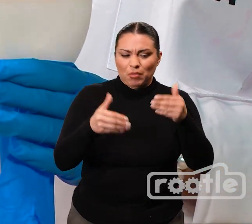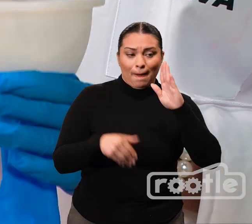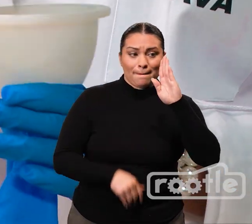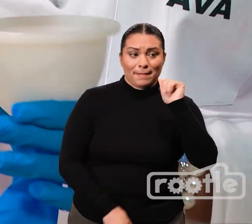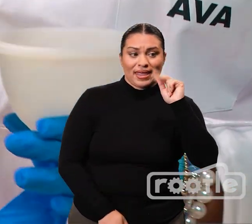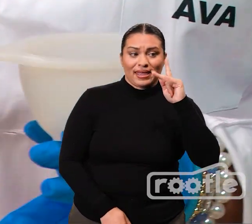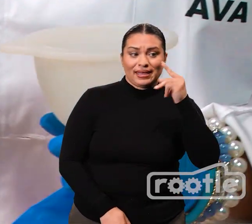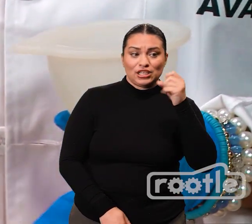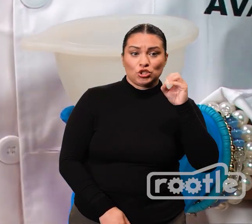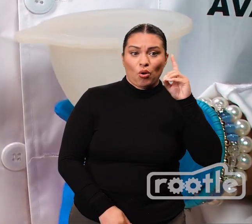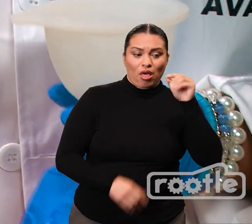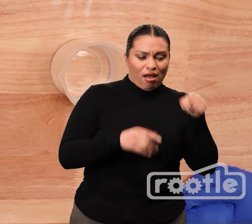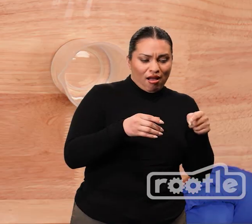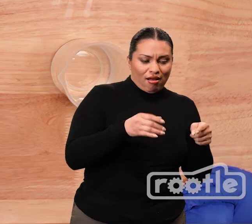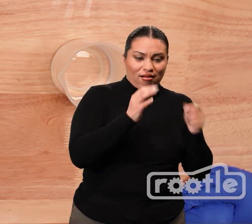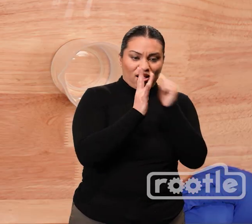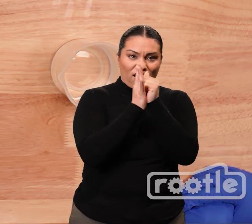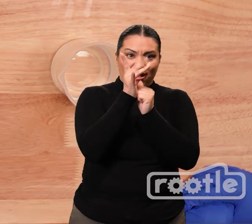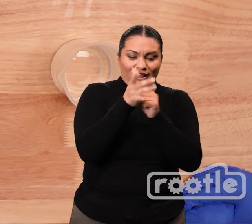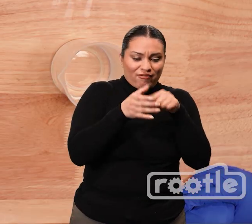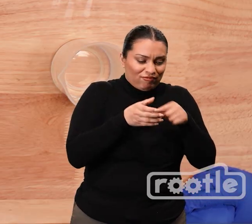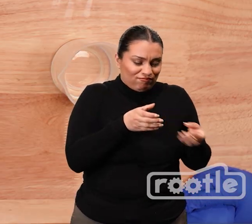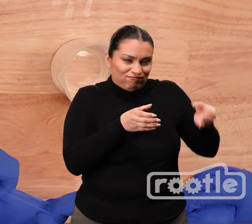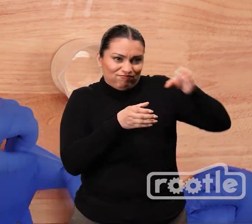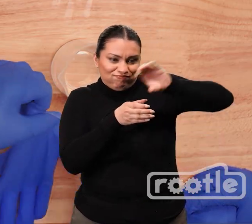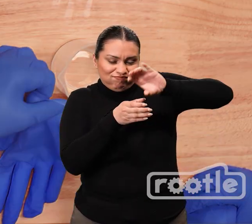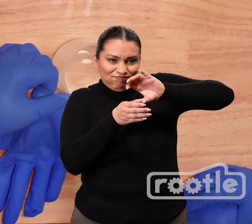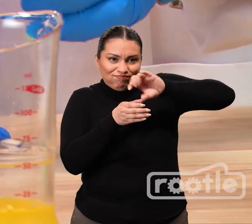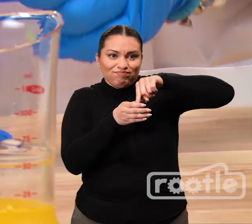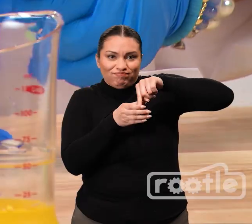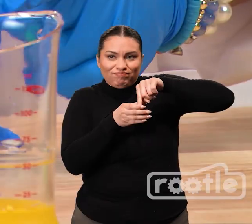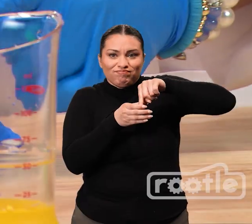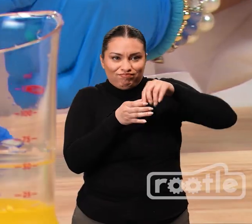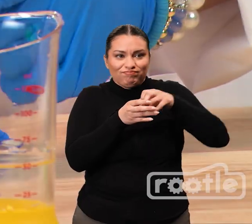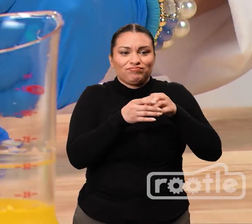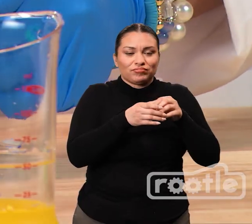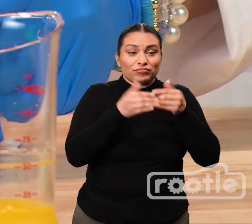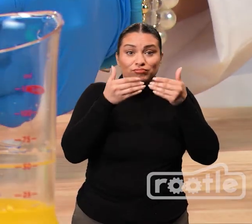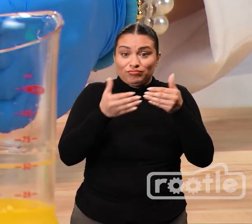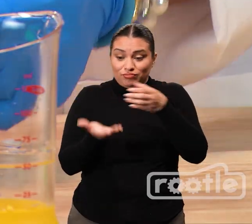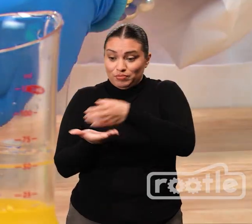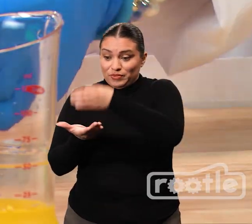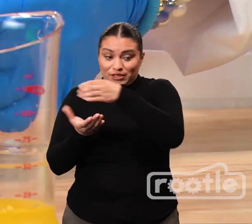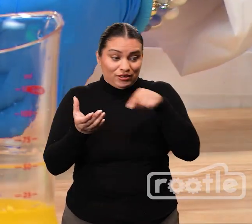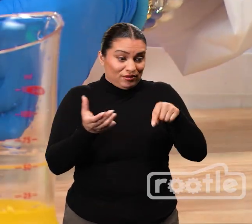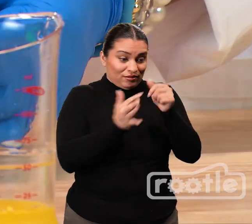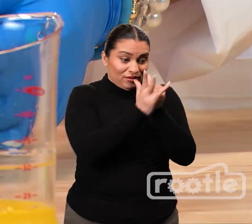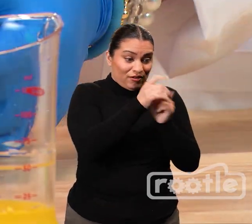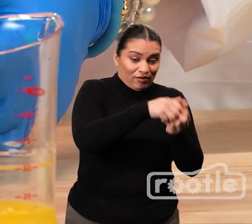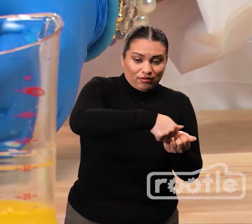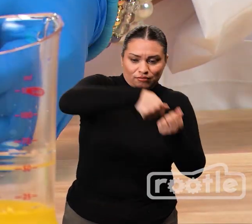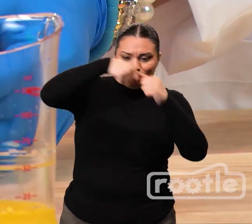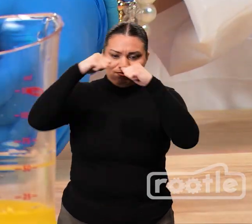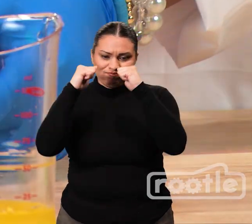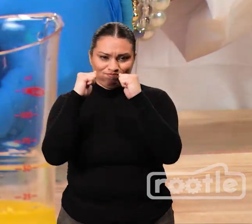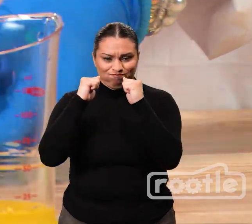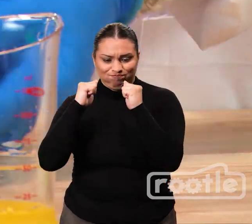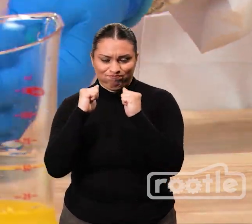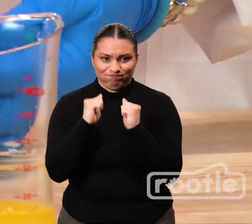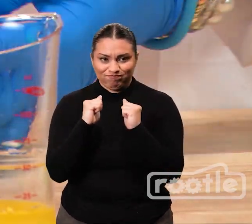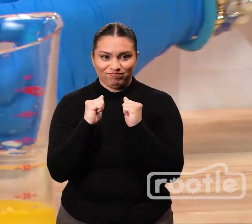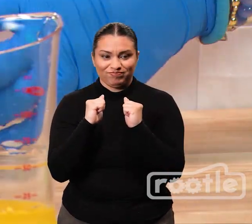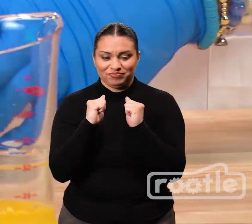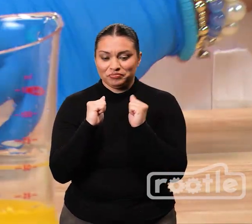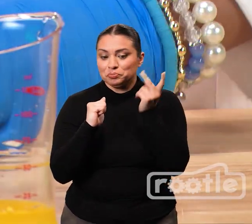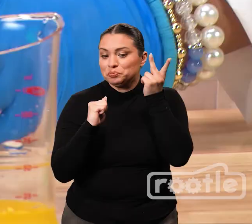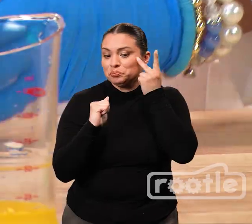the baking soda into the glove. Oh, okay. I think I'm good here. Now I'm gonna put the glove onto the beaker and then you can shake it up